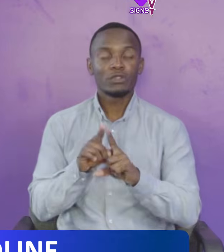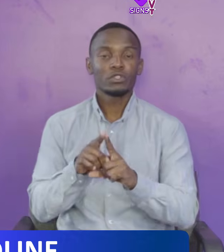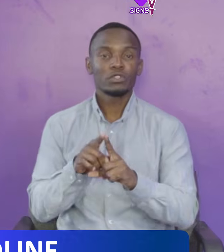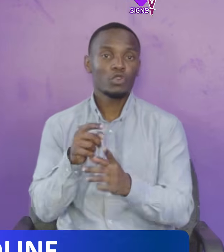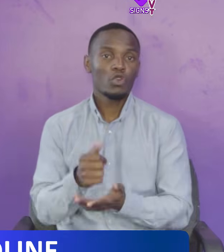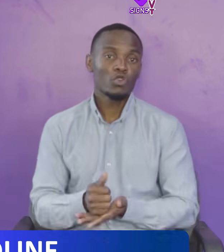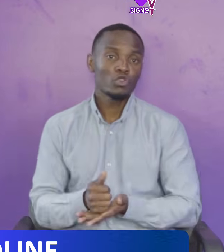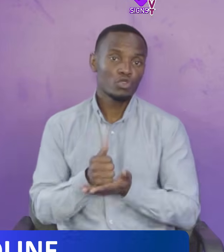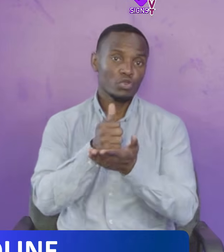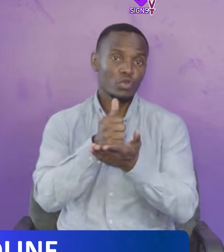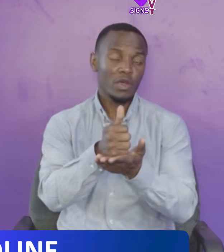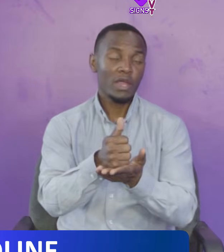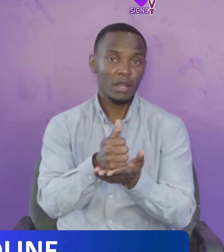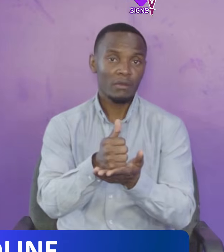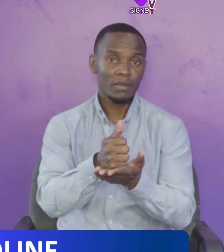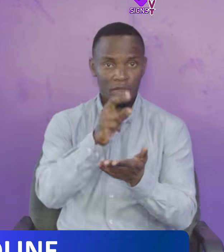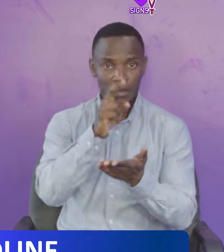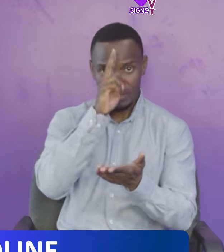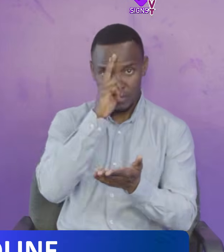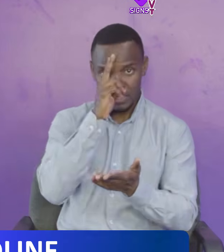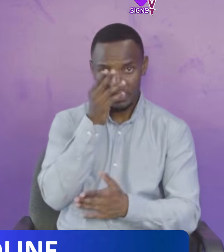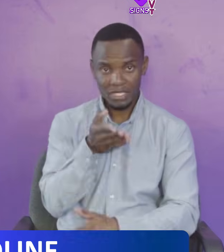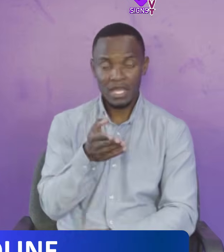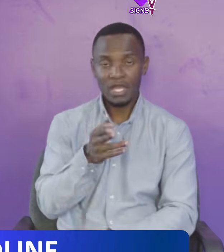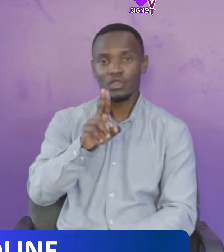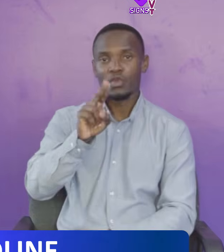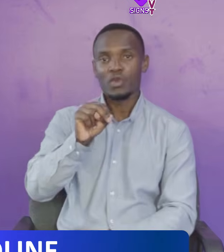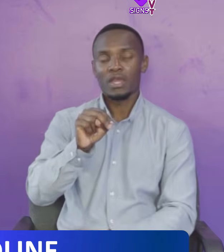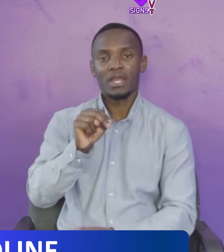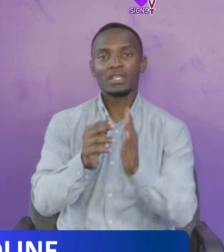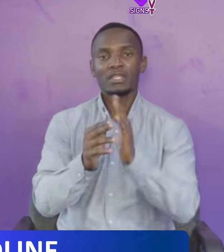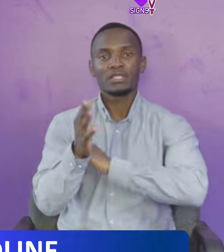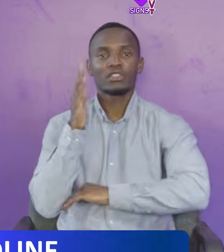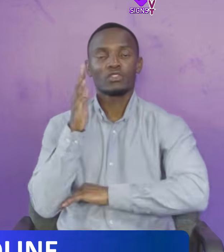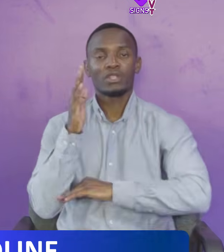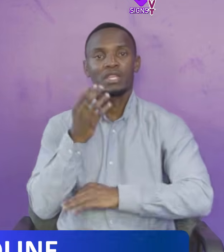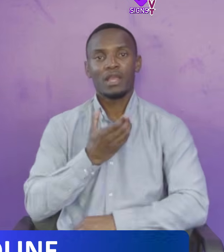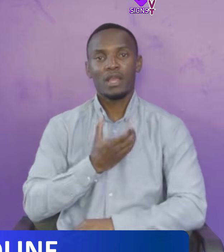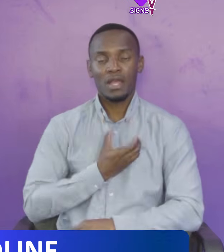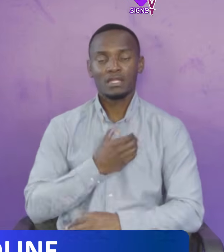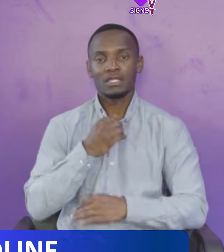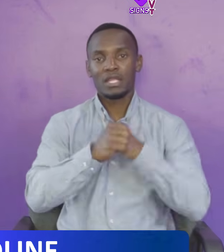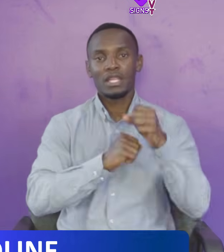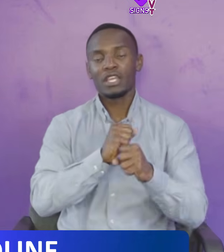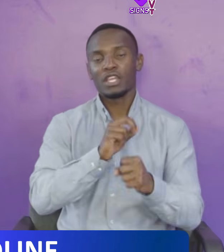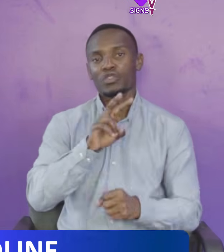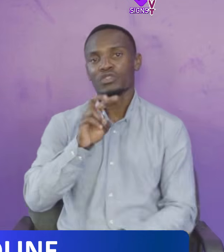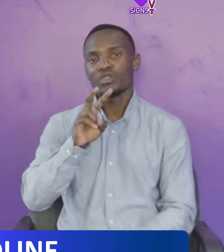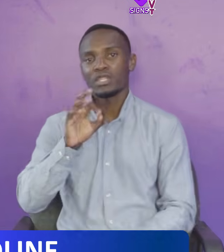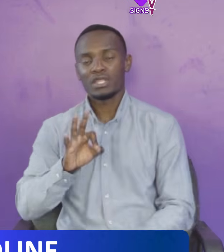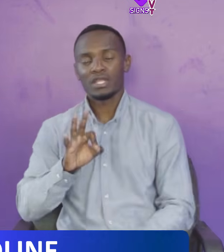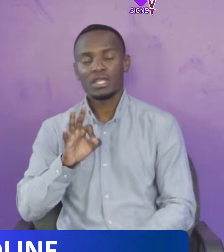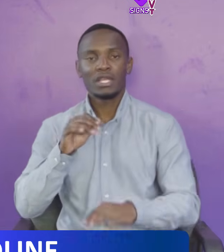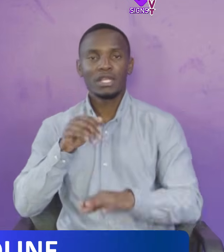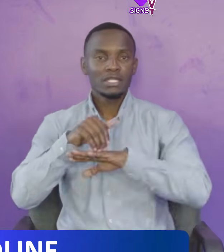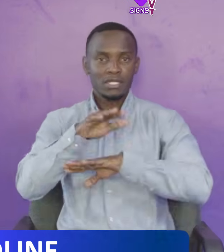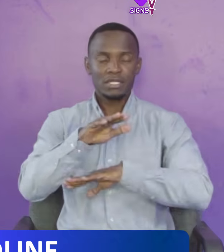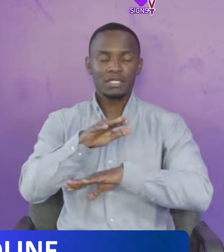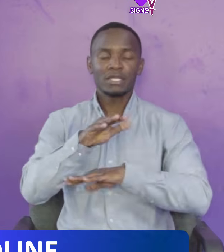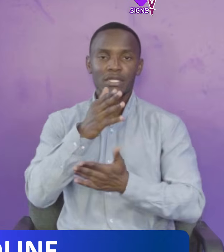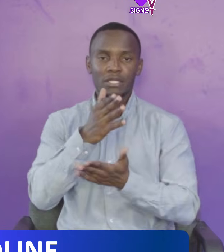overwhelmed Haitian police, the UN Security Council in 2023 approved sending a multinational security mission to the